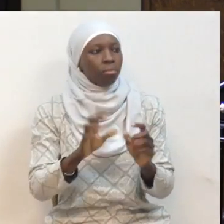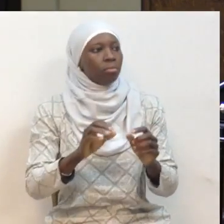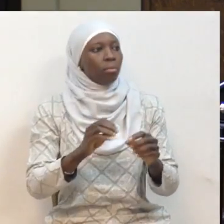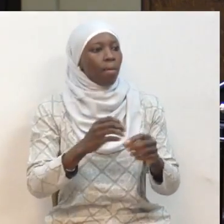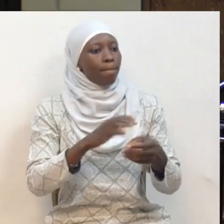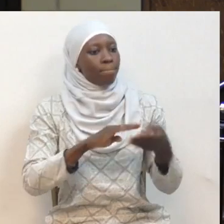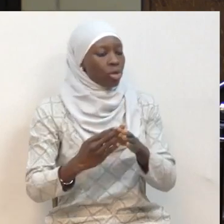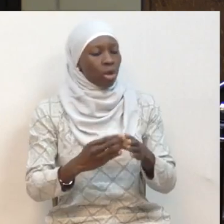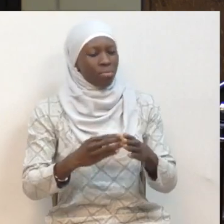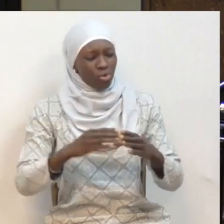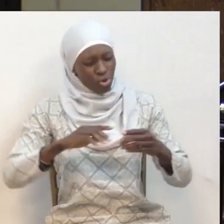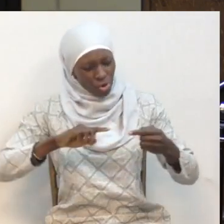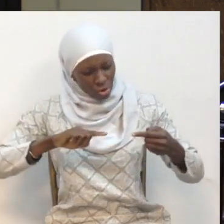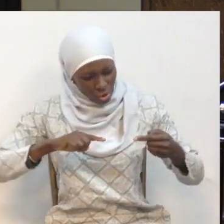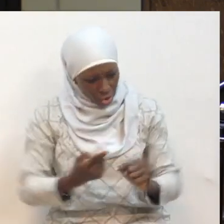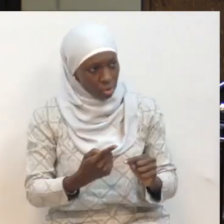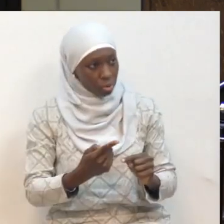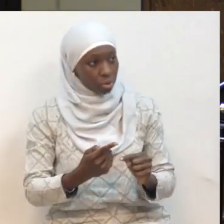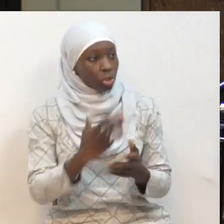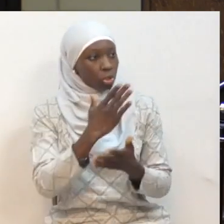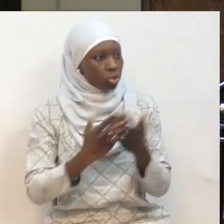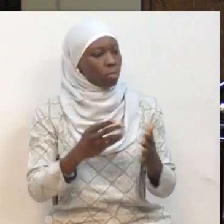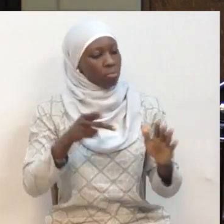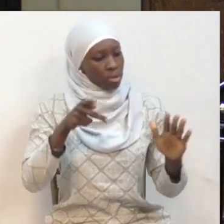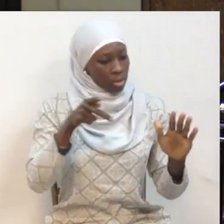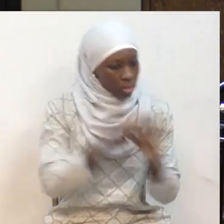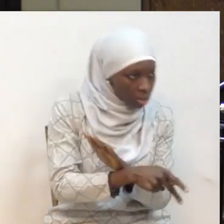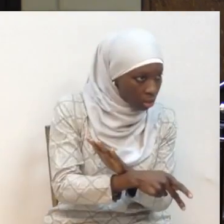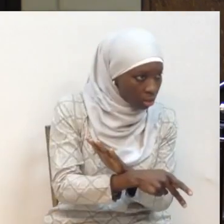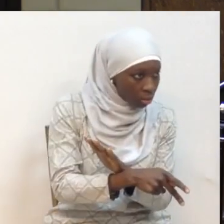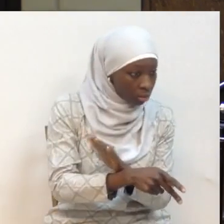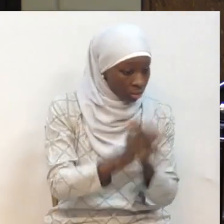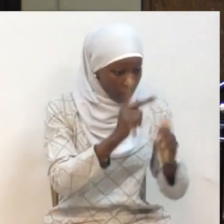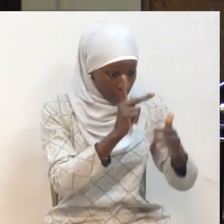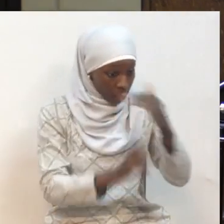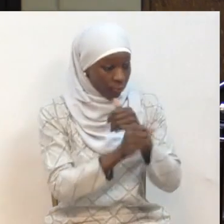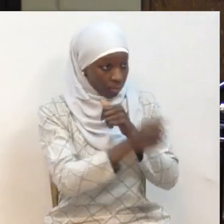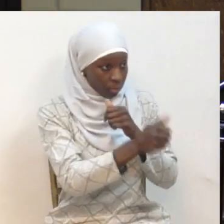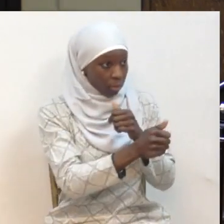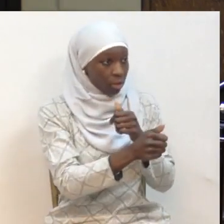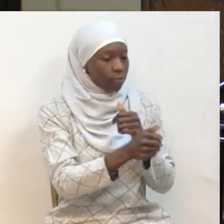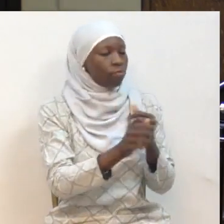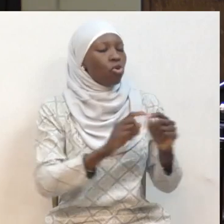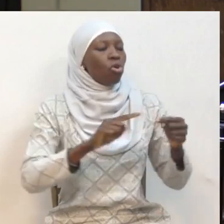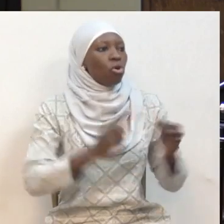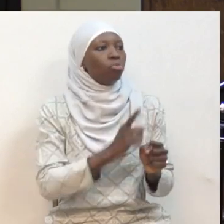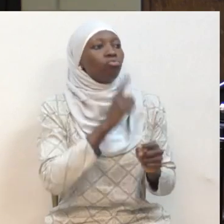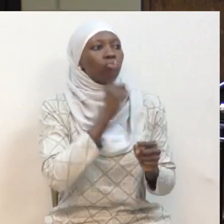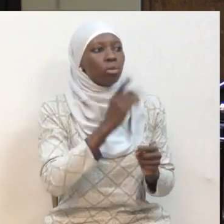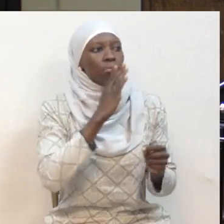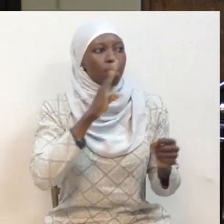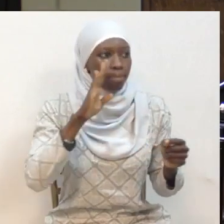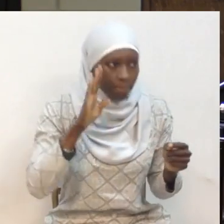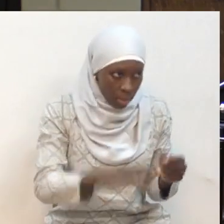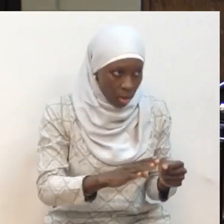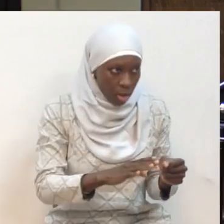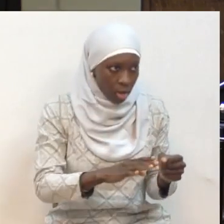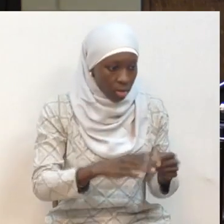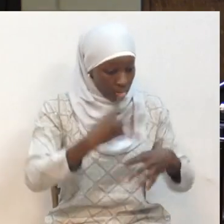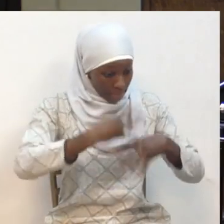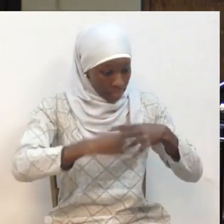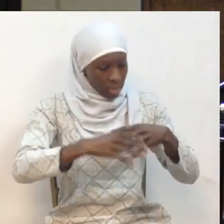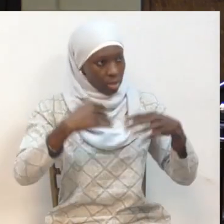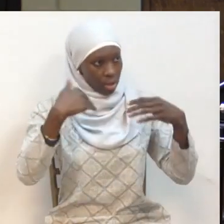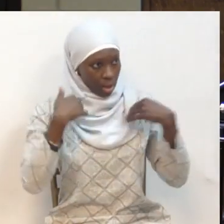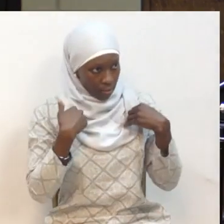killed, in the battlefield. The enemies only left after they looked at Mus'ab ibn Umair